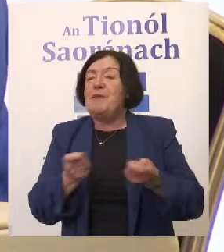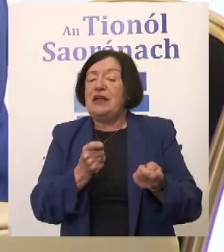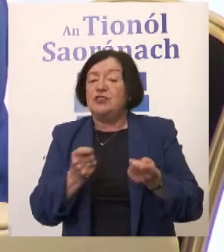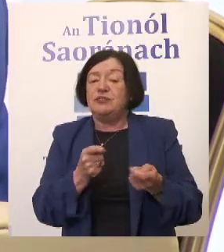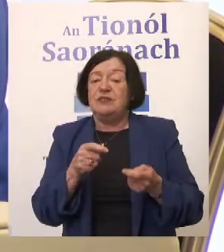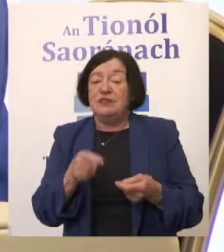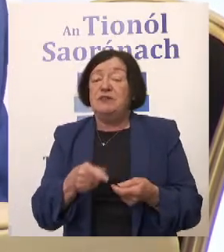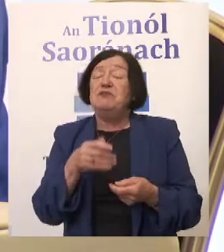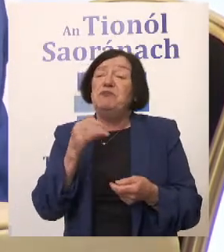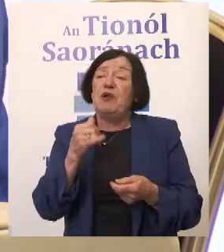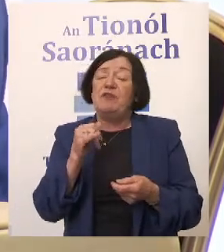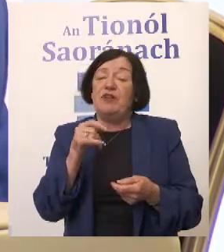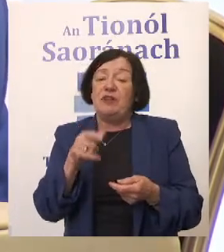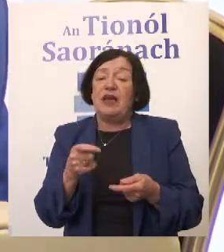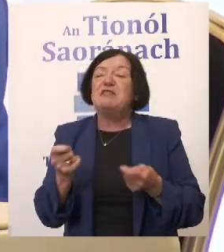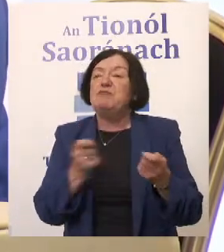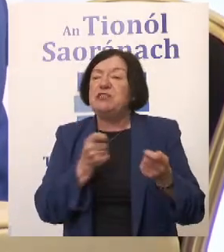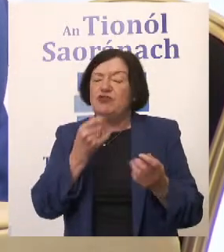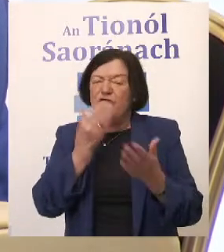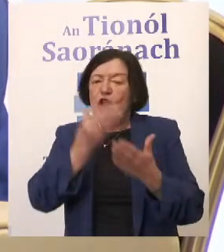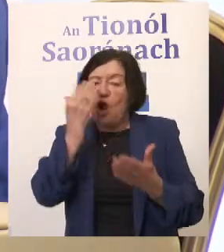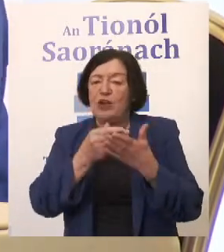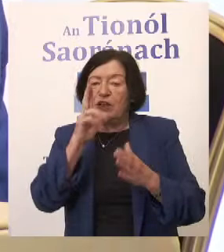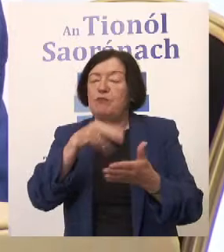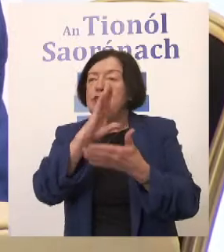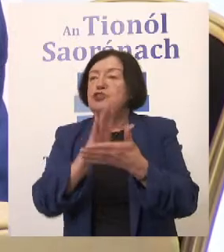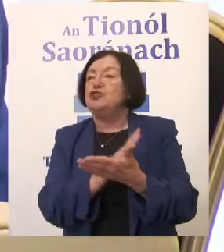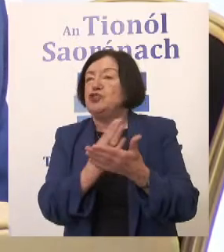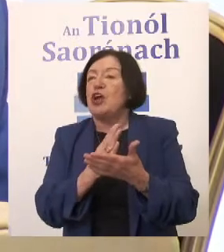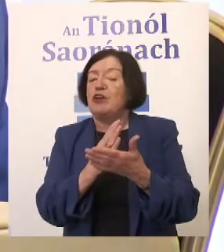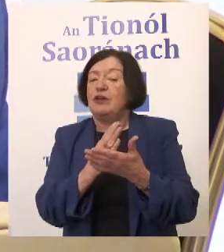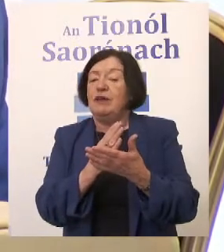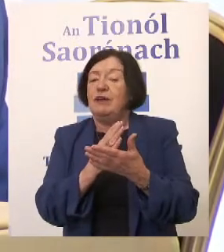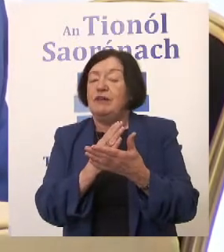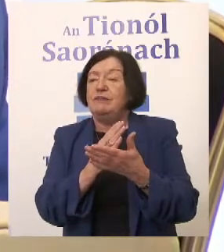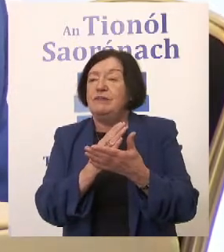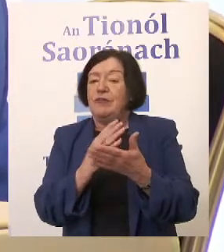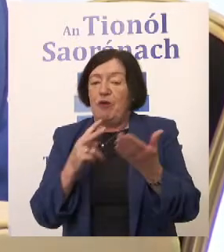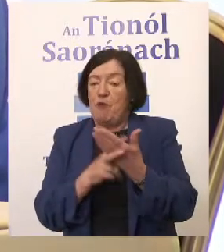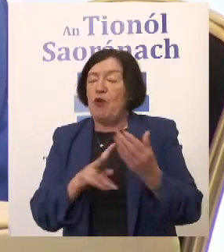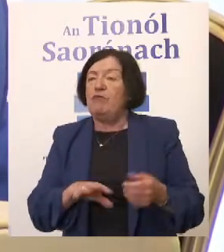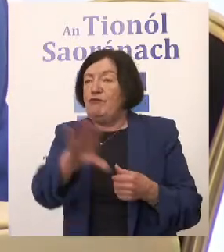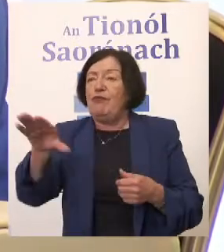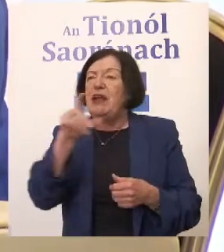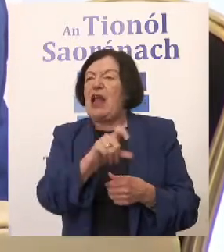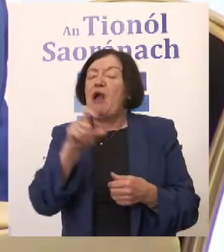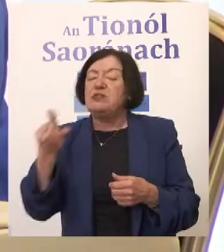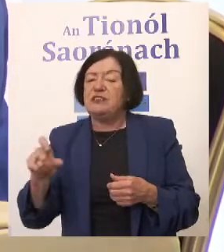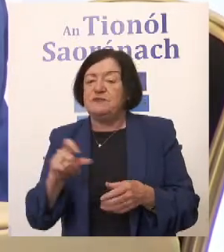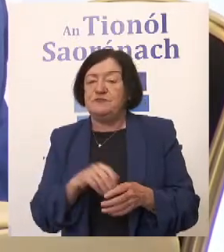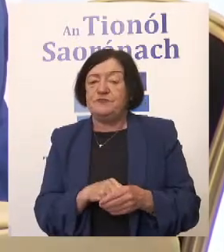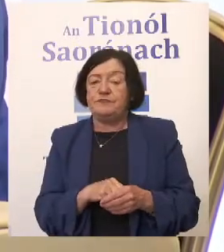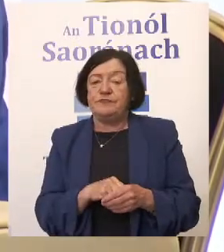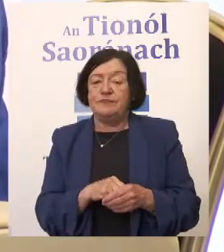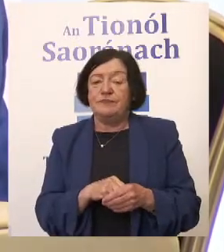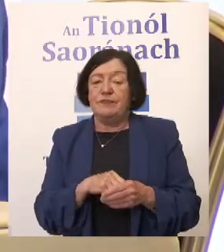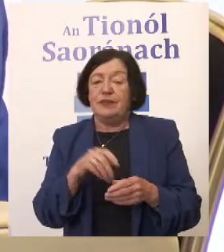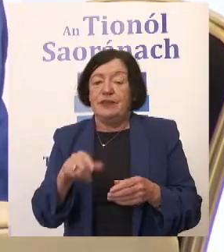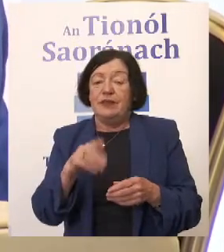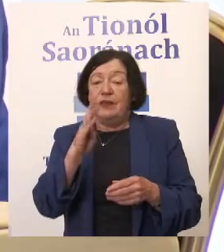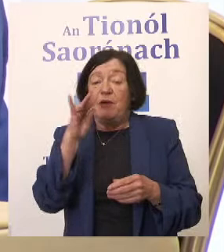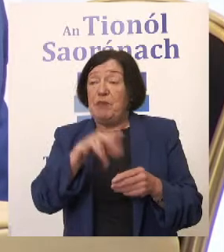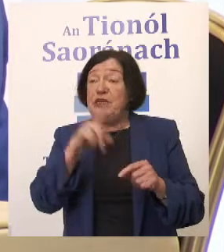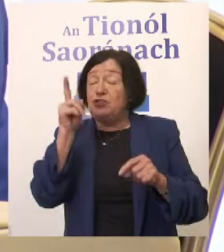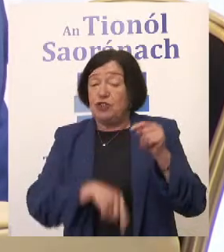So there are probably administrative learnings that could be shared among the local authorities. But I mean, bin charges